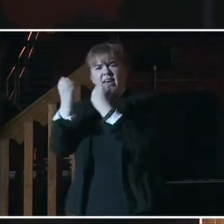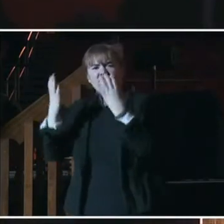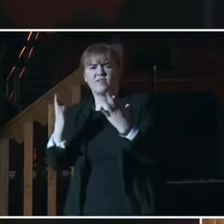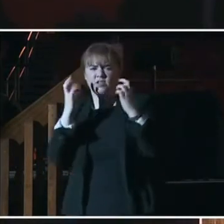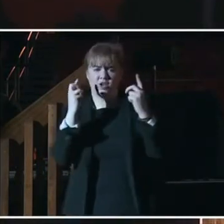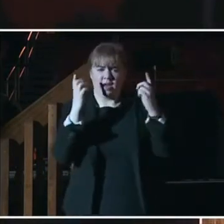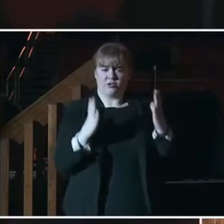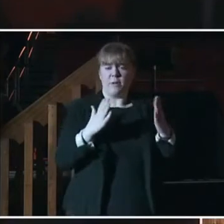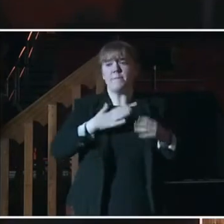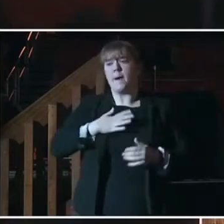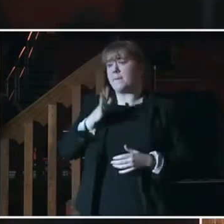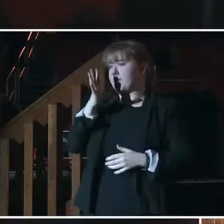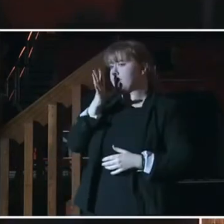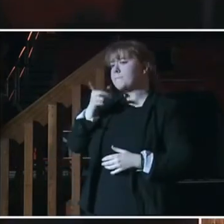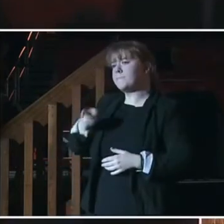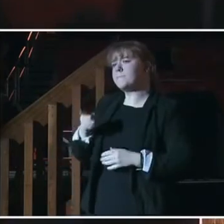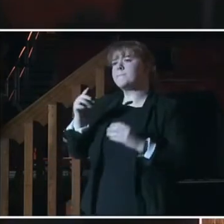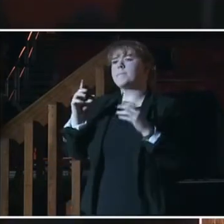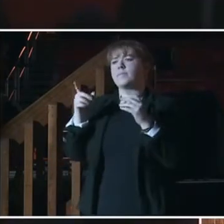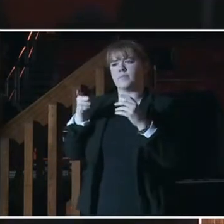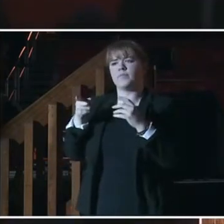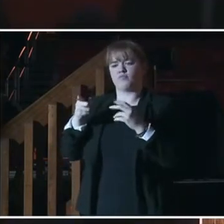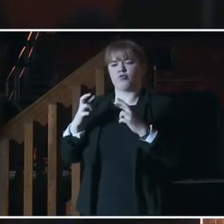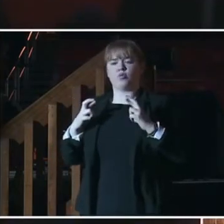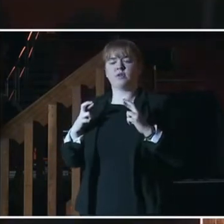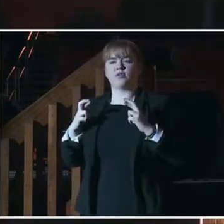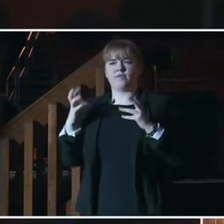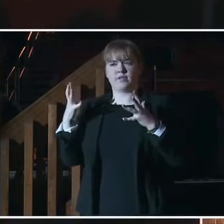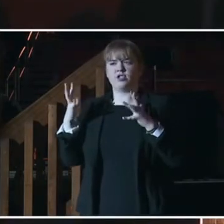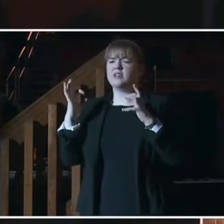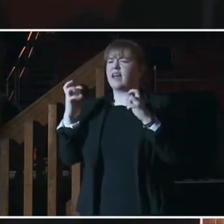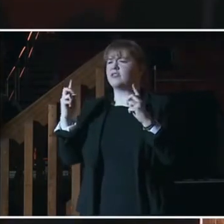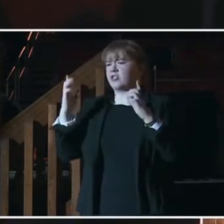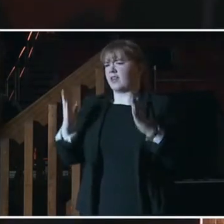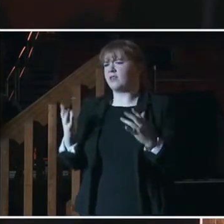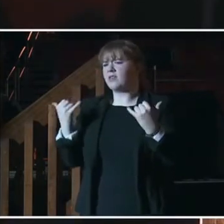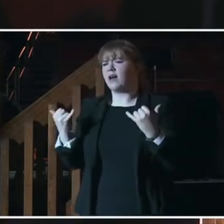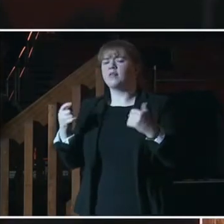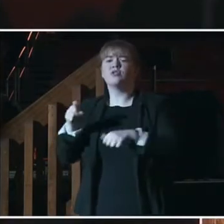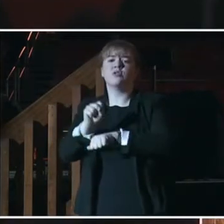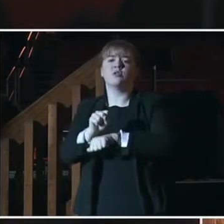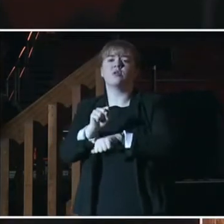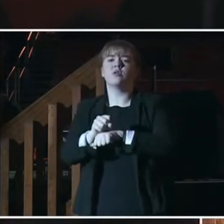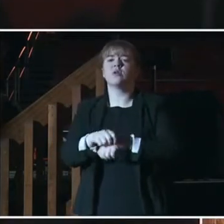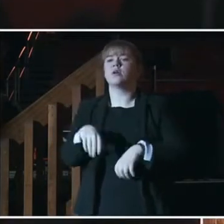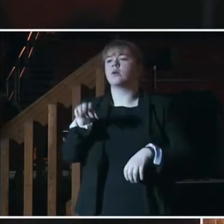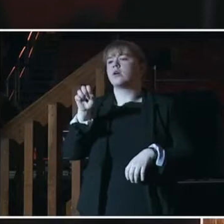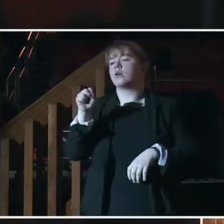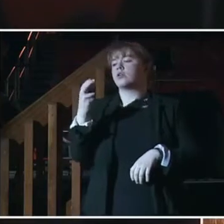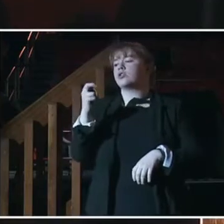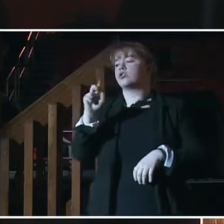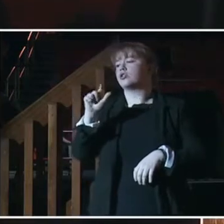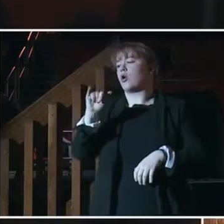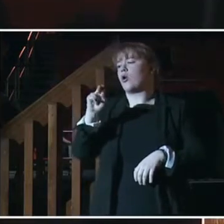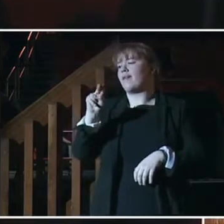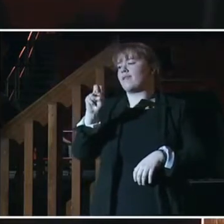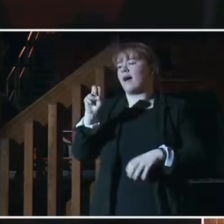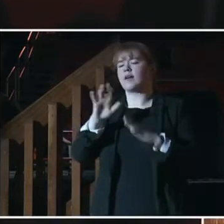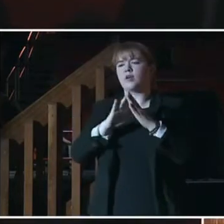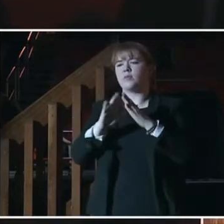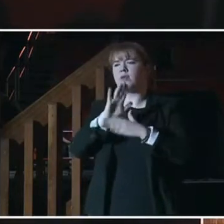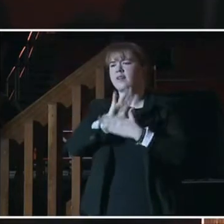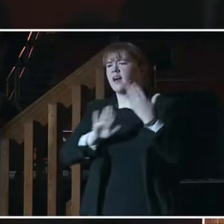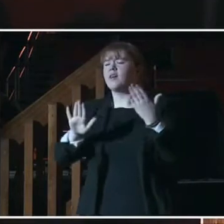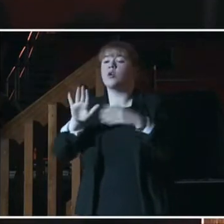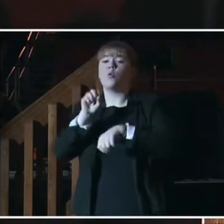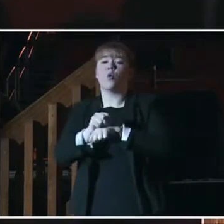educator. My mother is a retired educator now. She worked at Shoreline Community College, worked on every affirmative